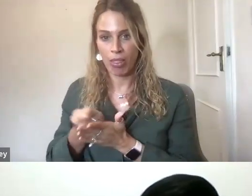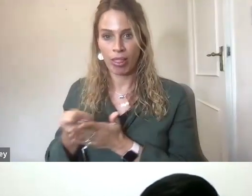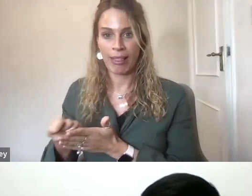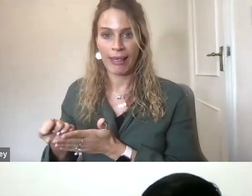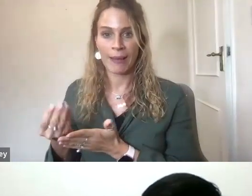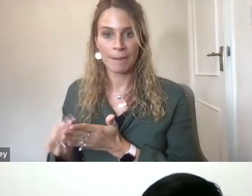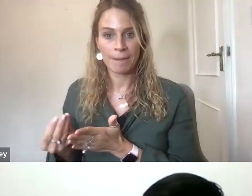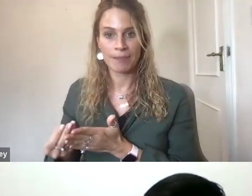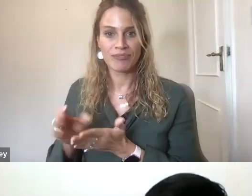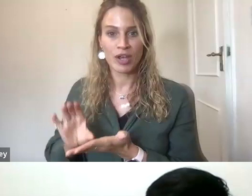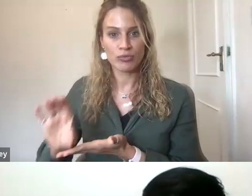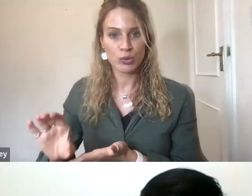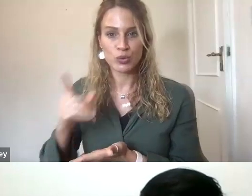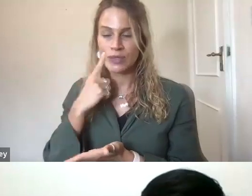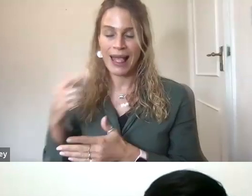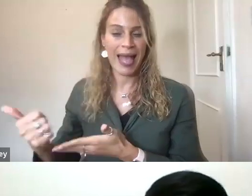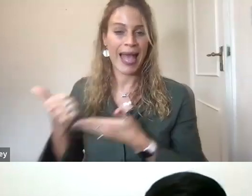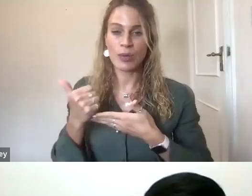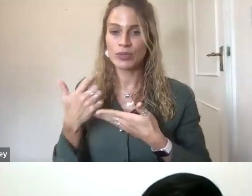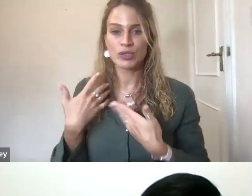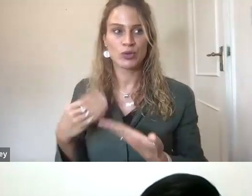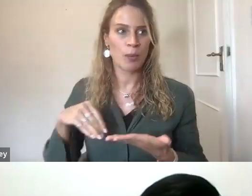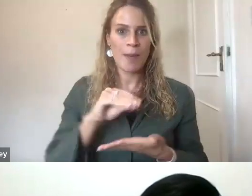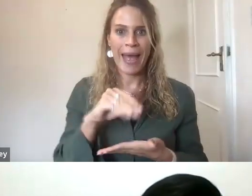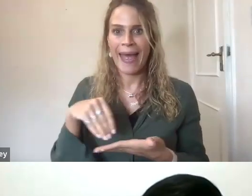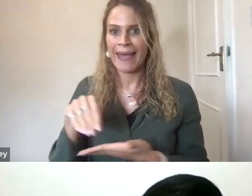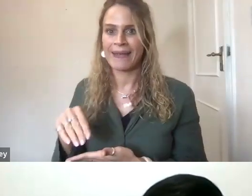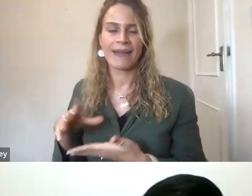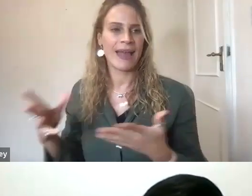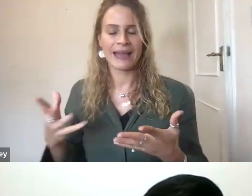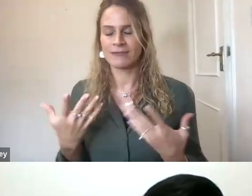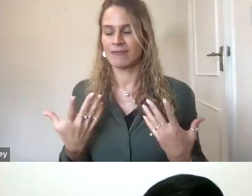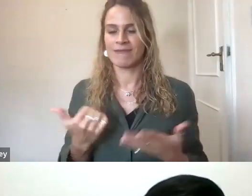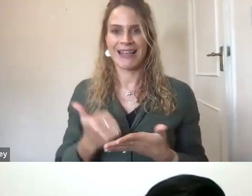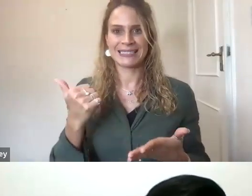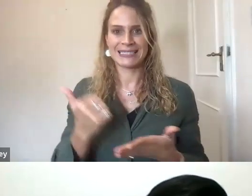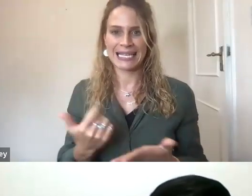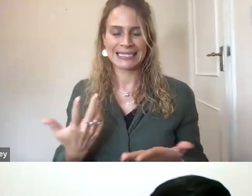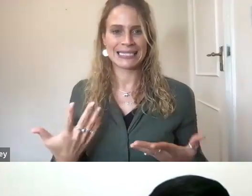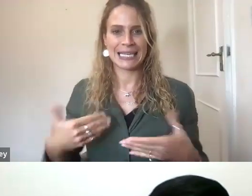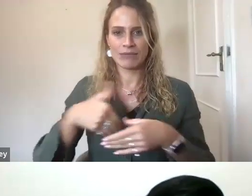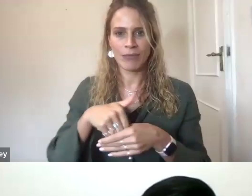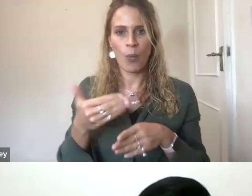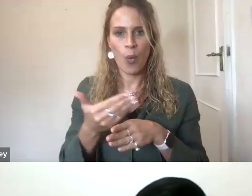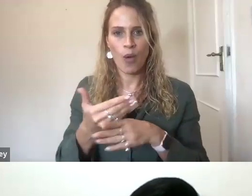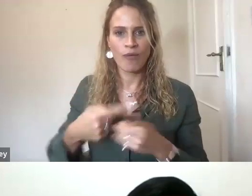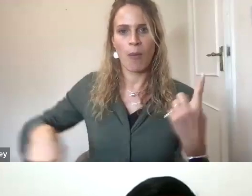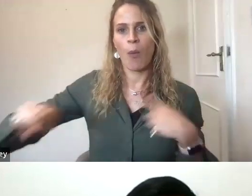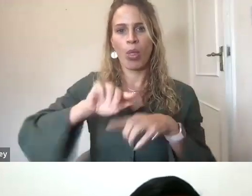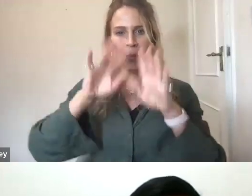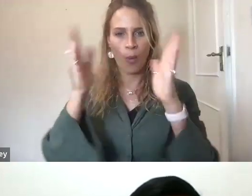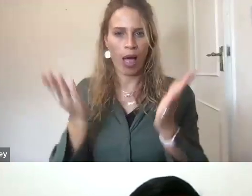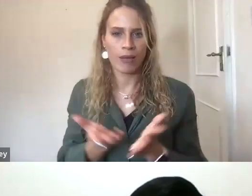it helps us to continue to publish and bring such amazing work from around the world together.